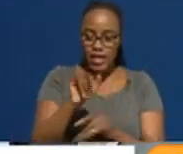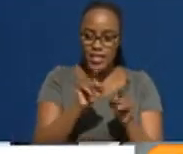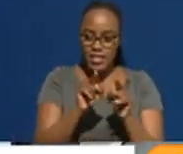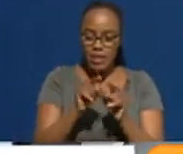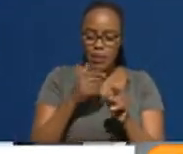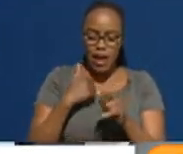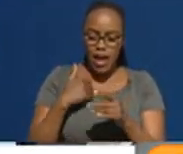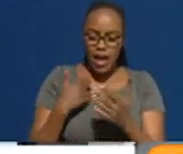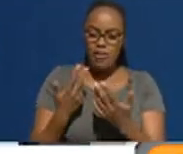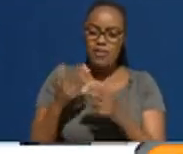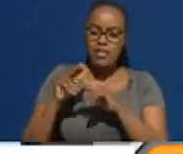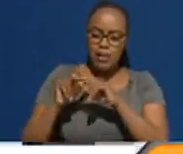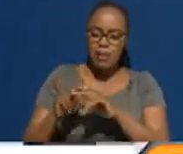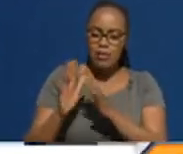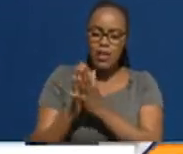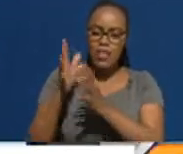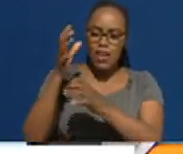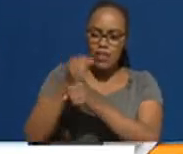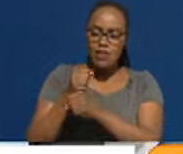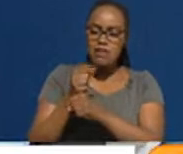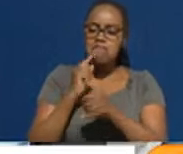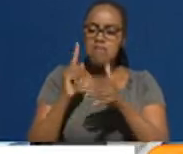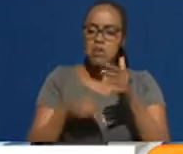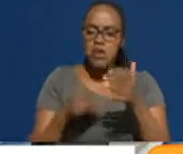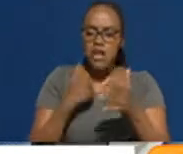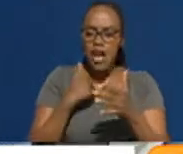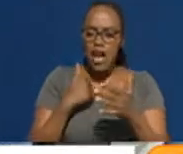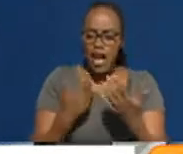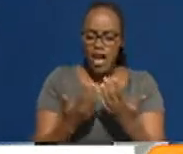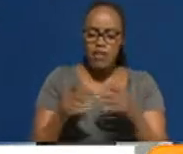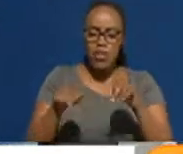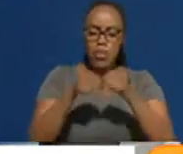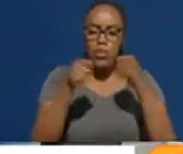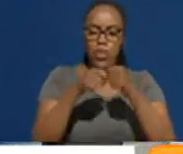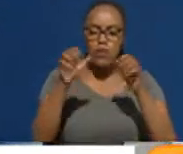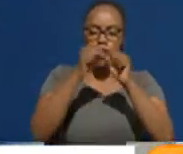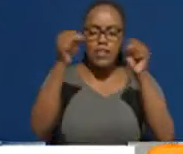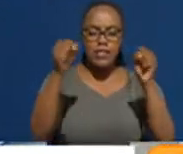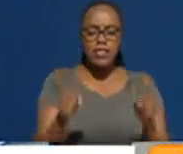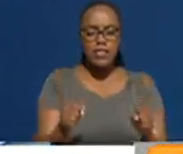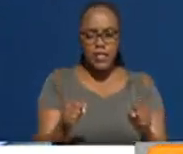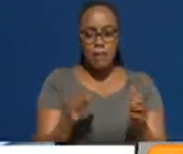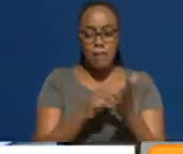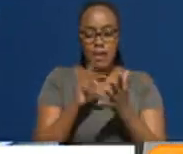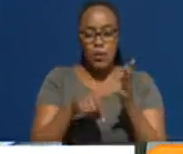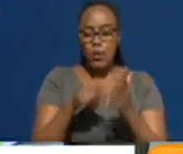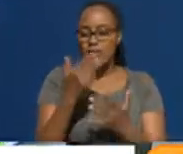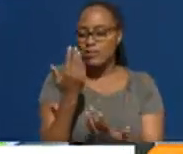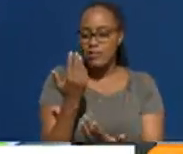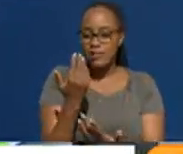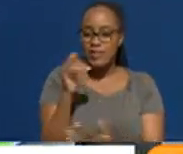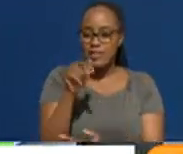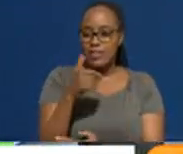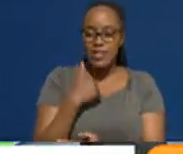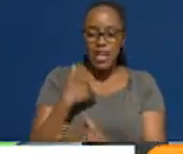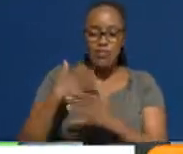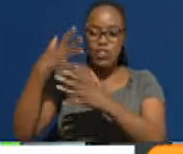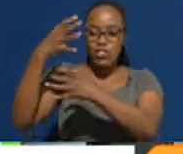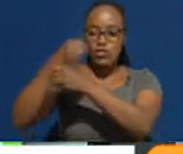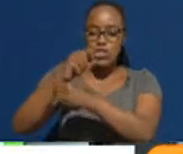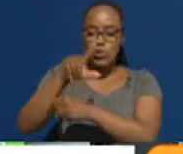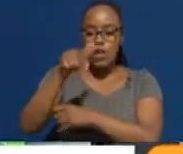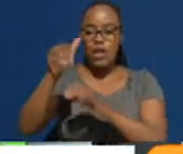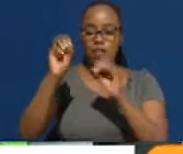penetrability, or the claim that there was, you know, penetration of the system, is just because we don't trust each